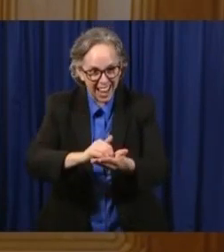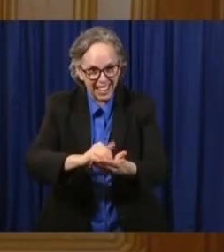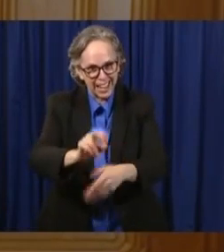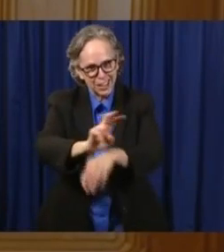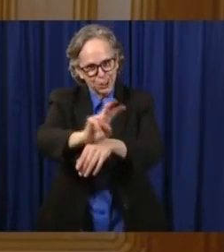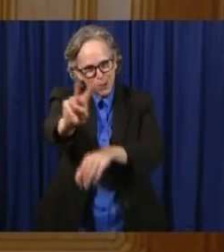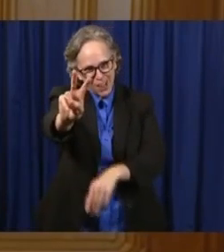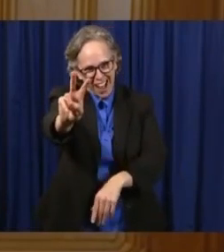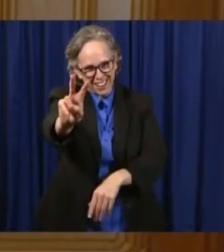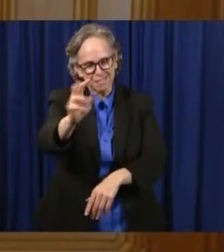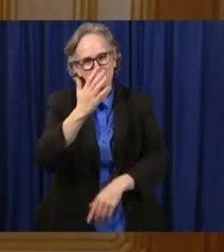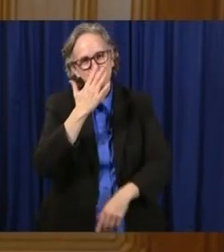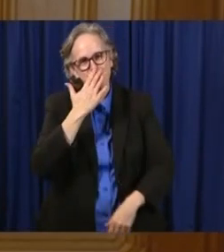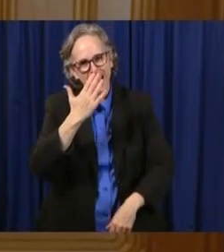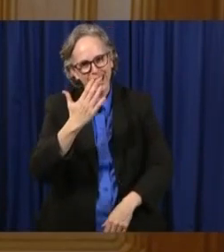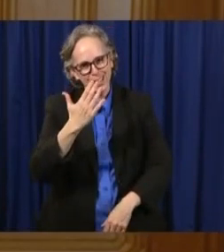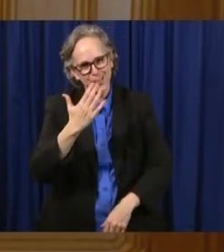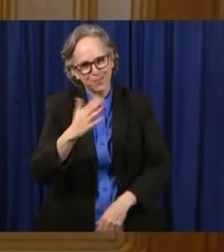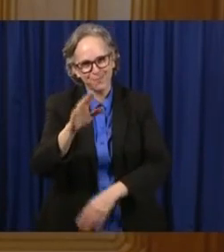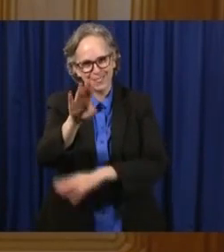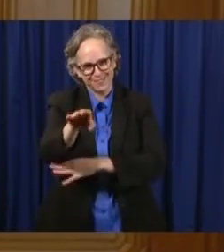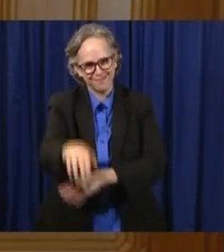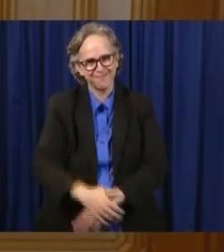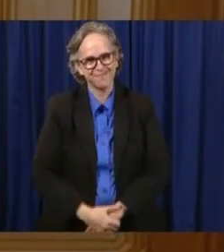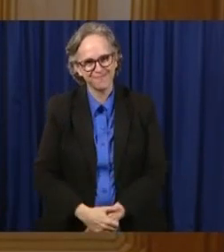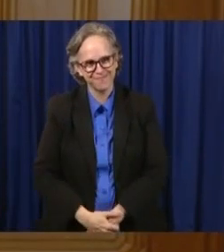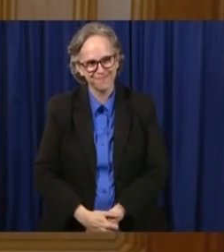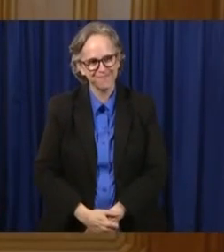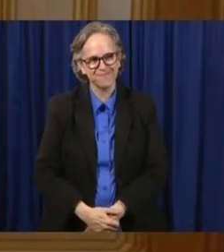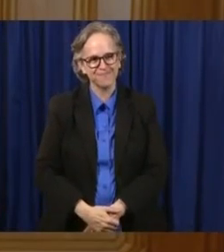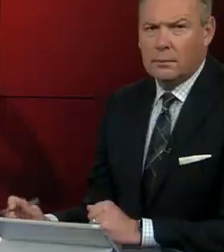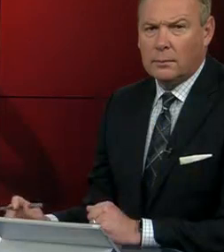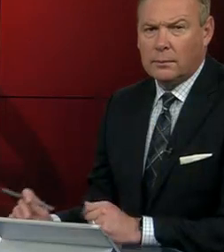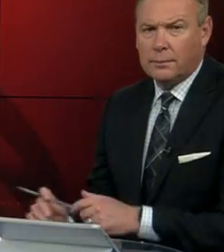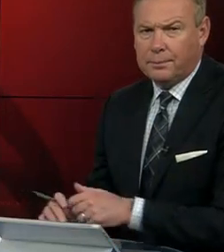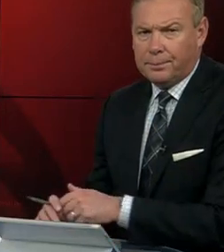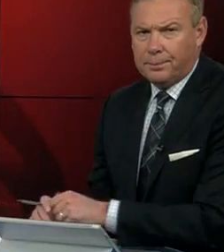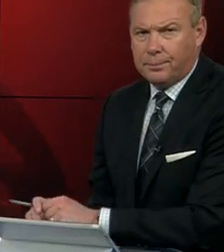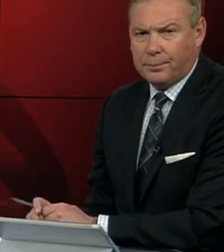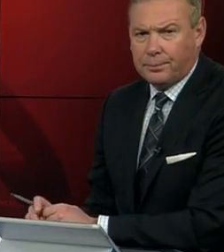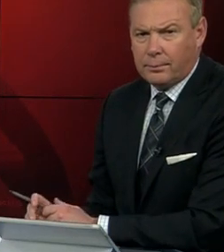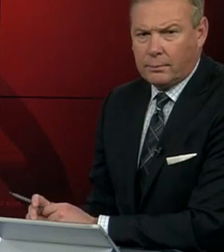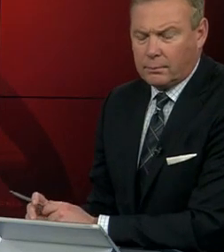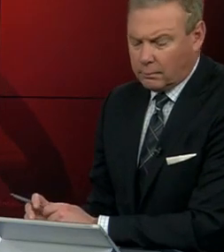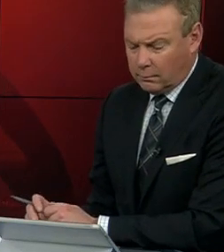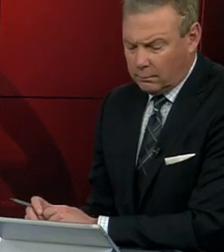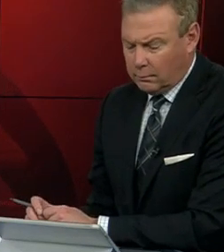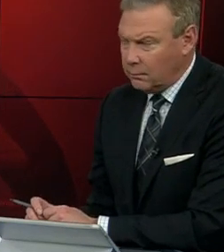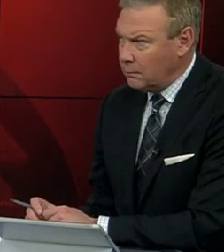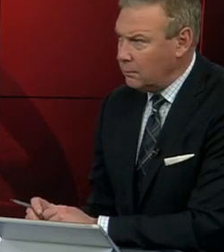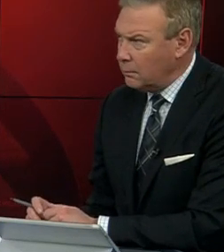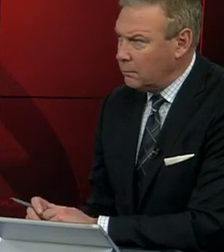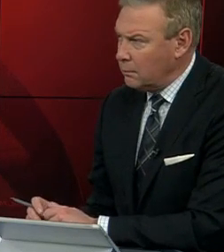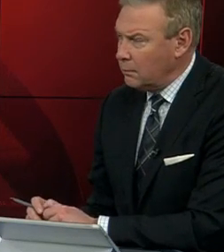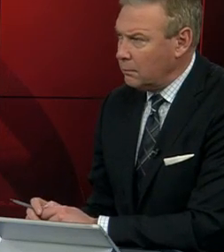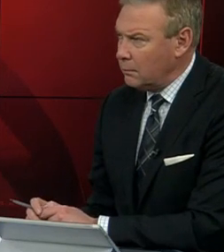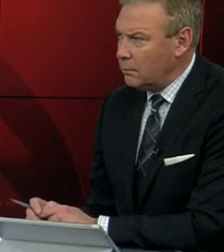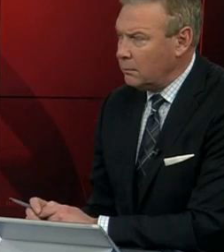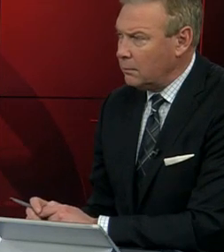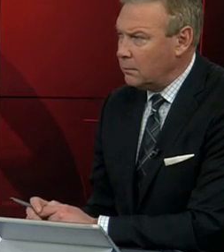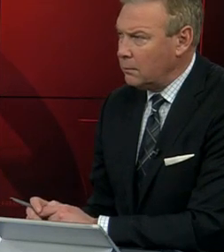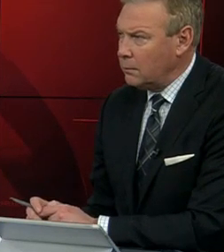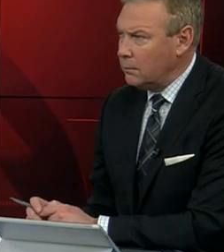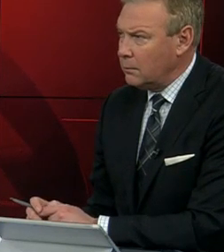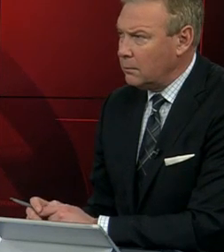o'clock. Thank you very much. All right, Governor Mike DeWine and his team wrapping up a daily update for us